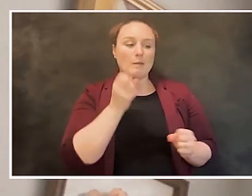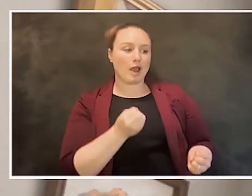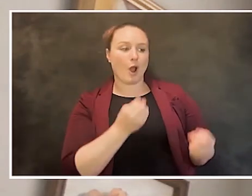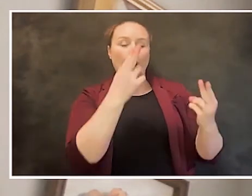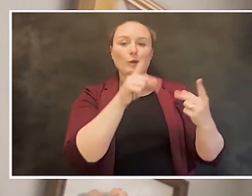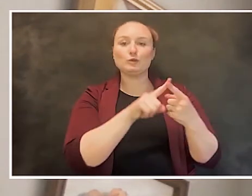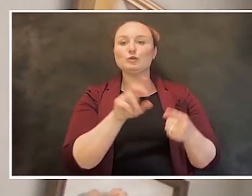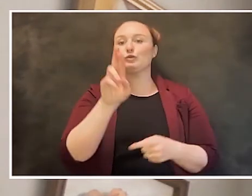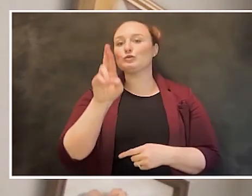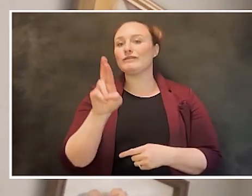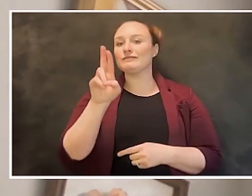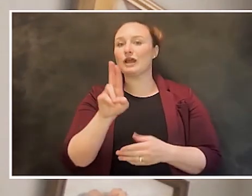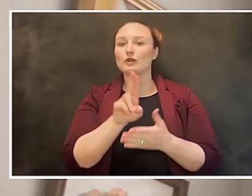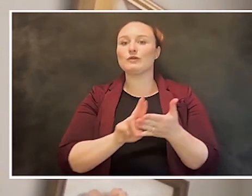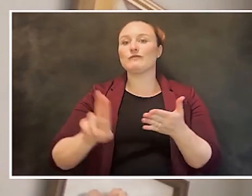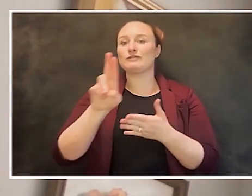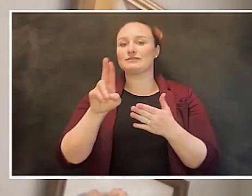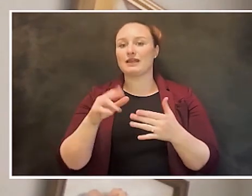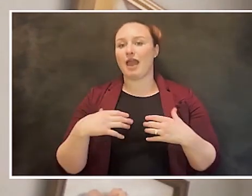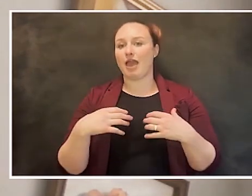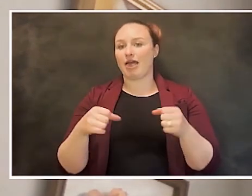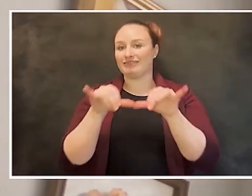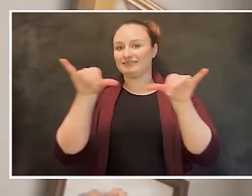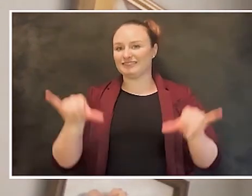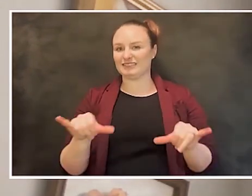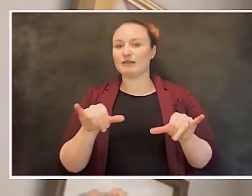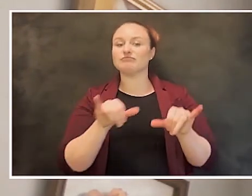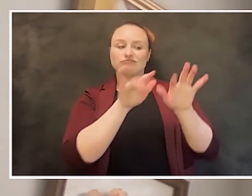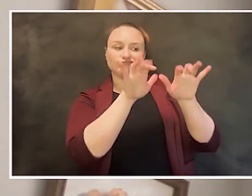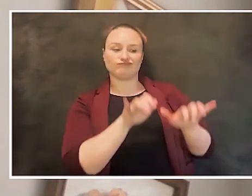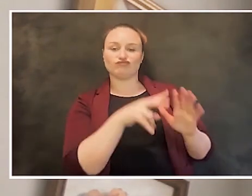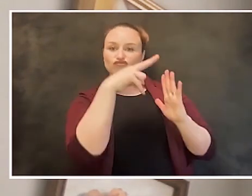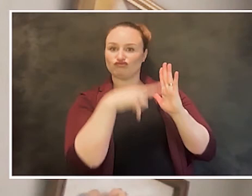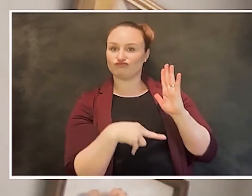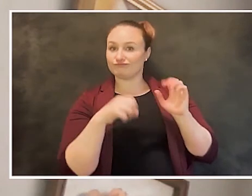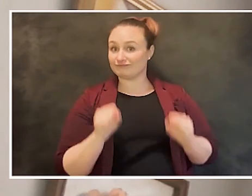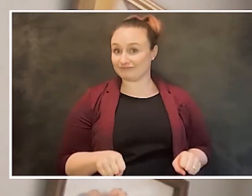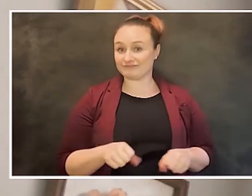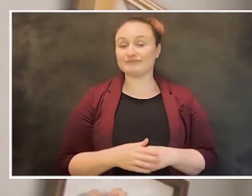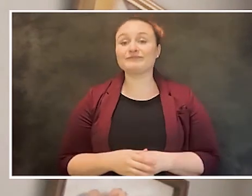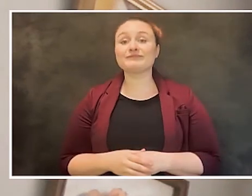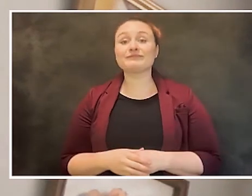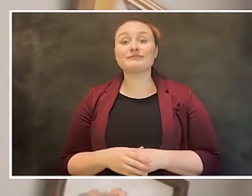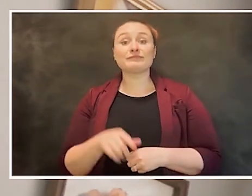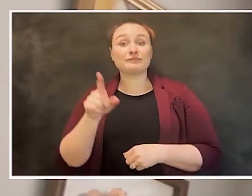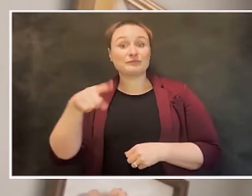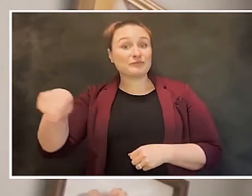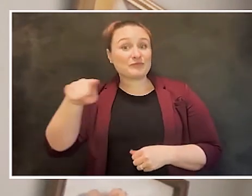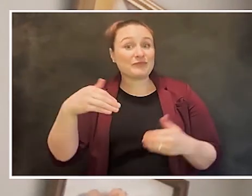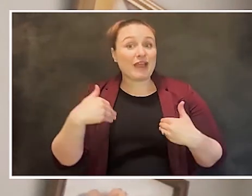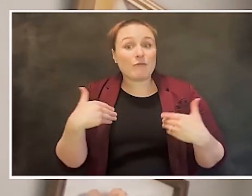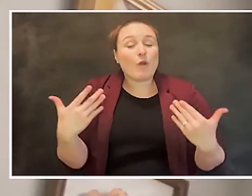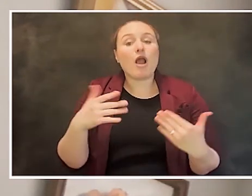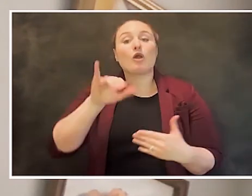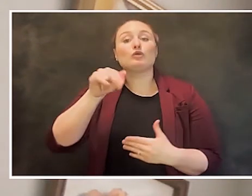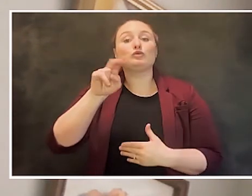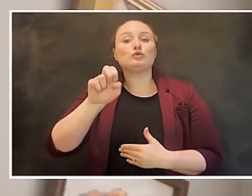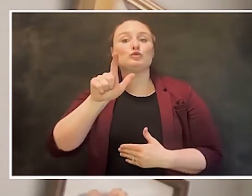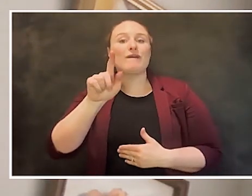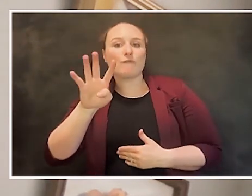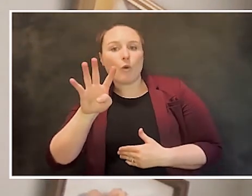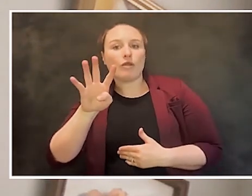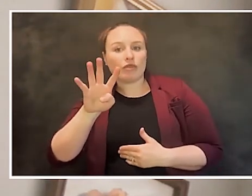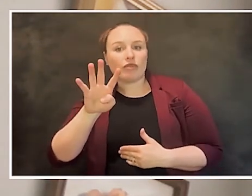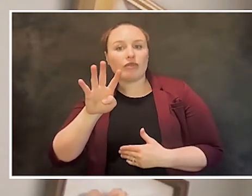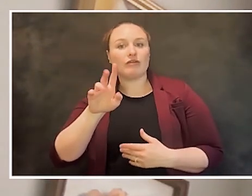Riverside University Health System website on a daily basis. You have until June 24th to provide your feedback.